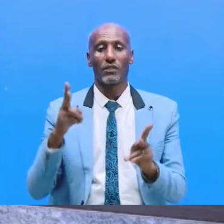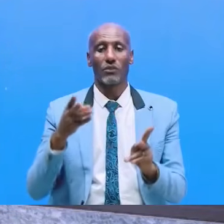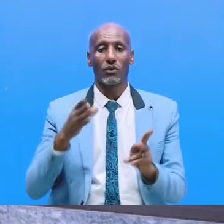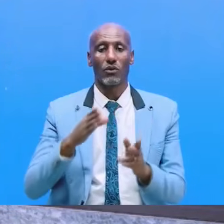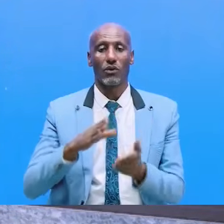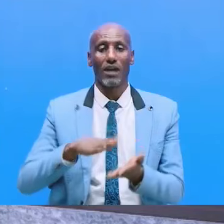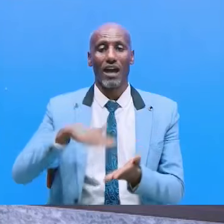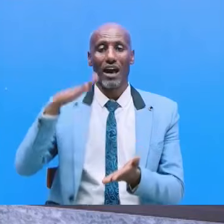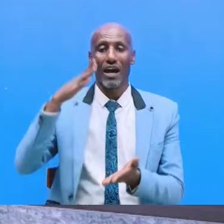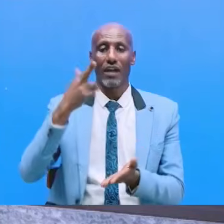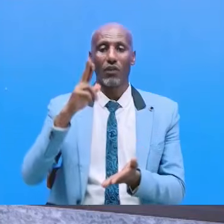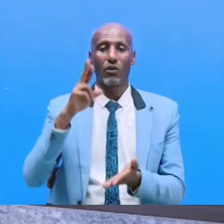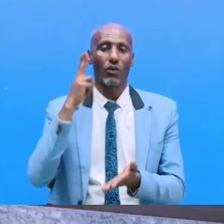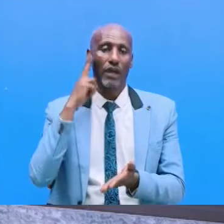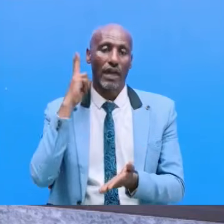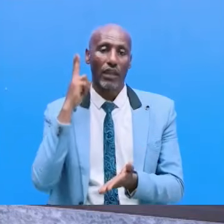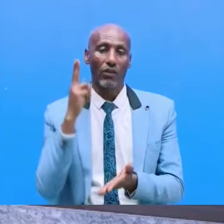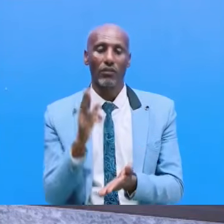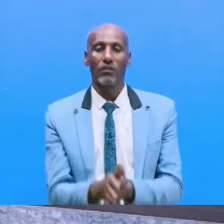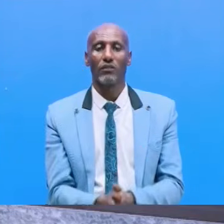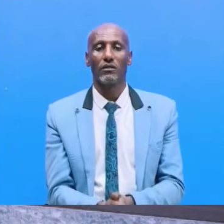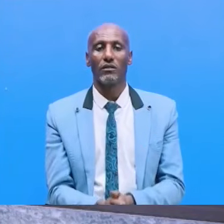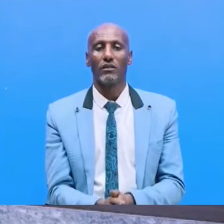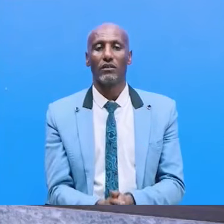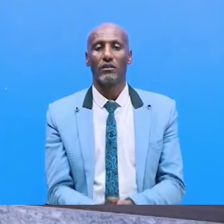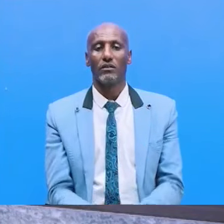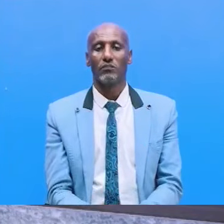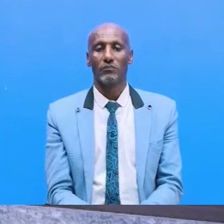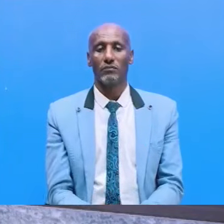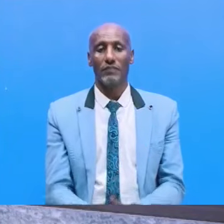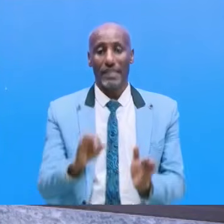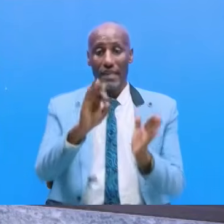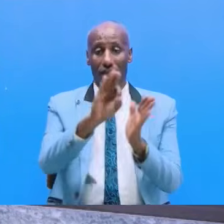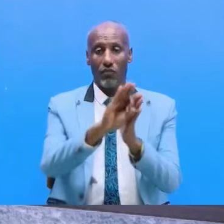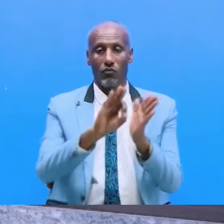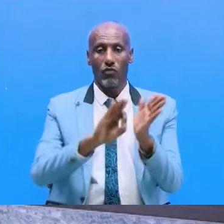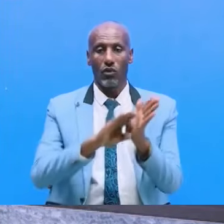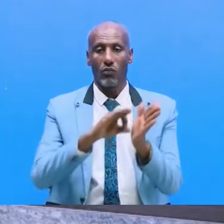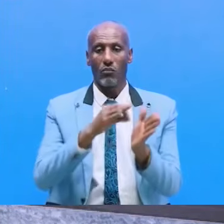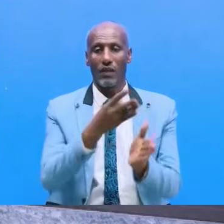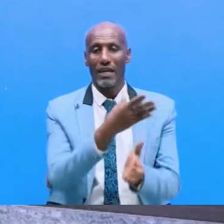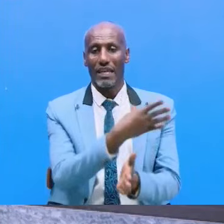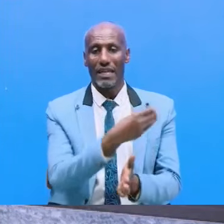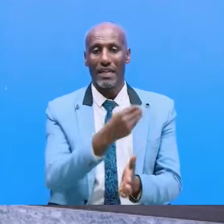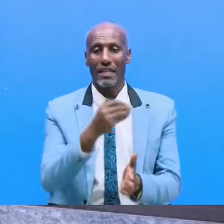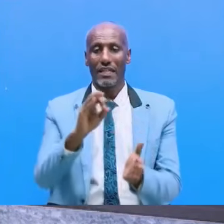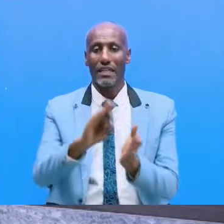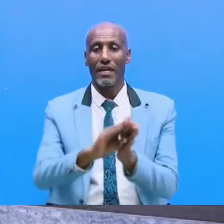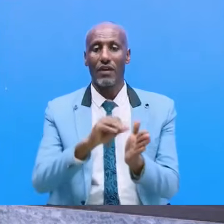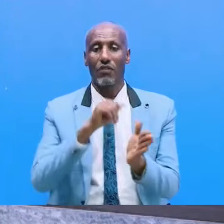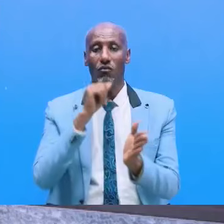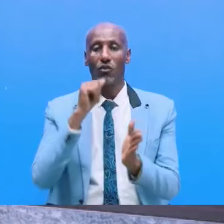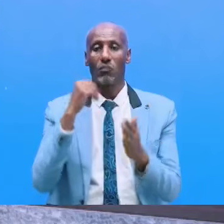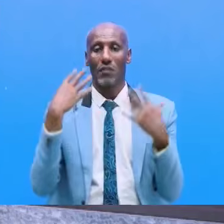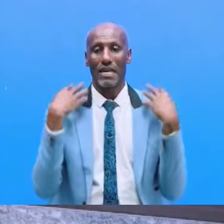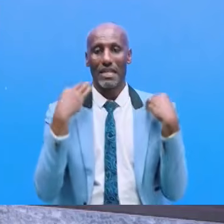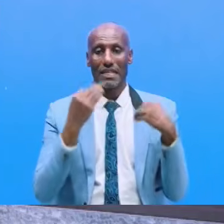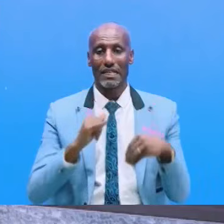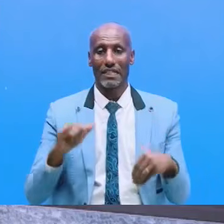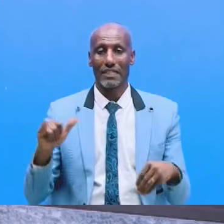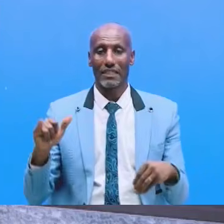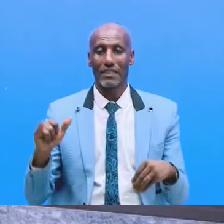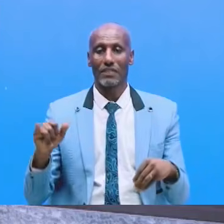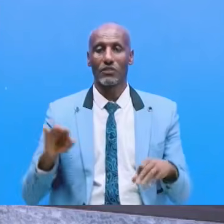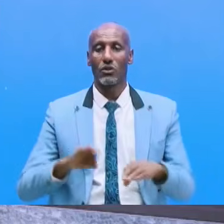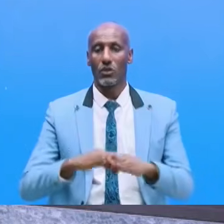We can have different both formal and informal greetings. When we come to formal greeting, that with your